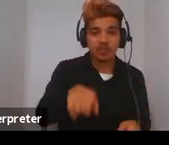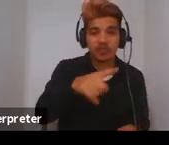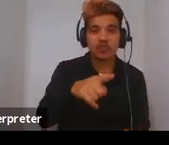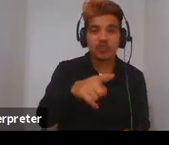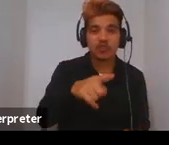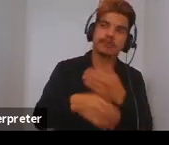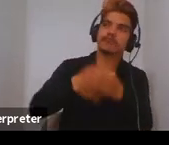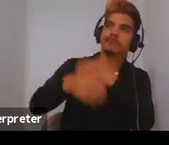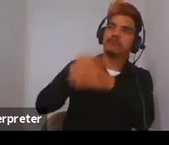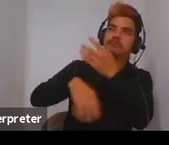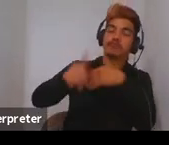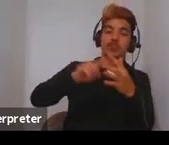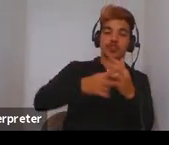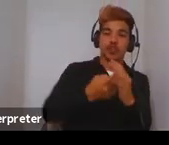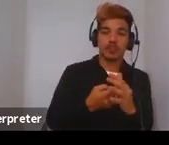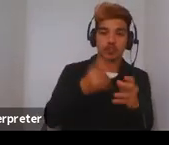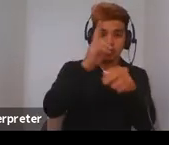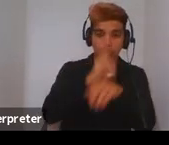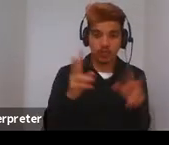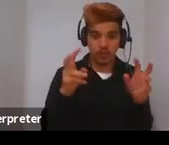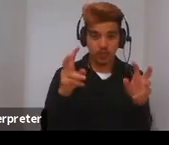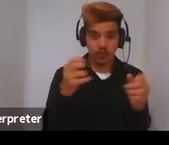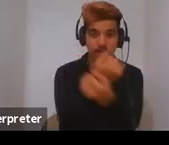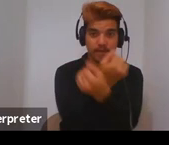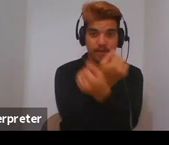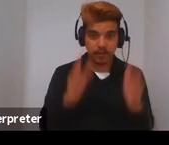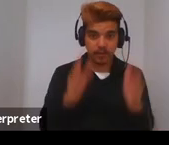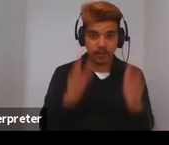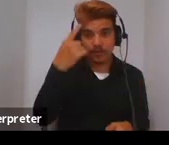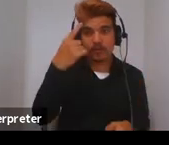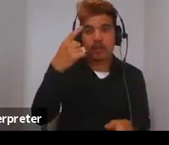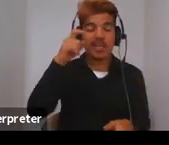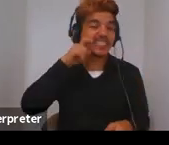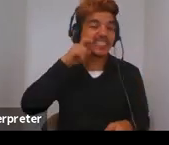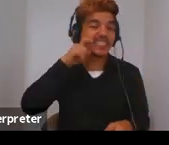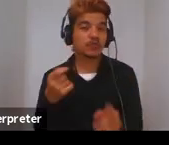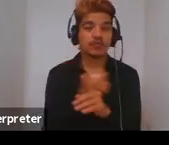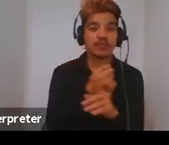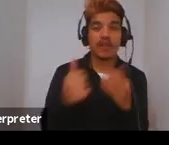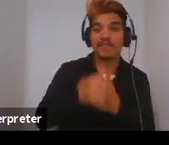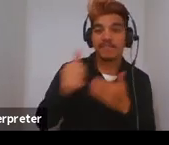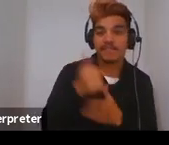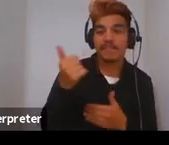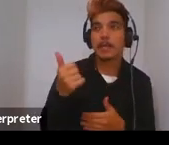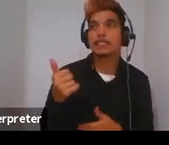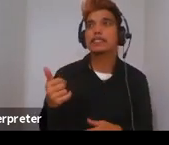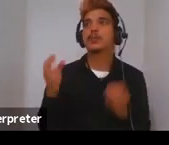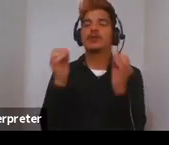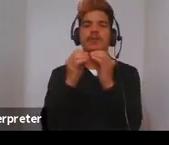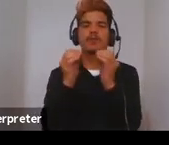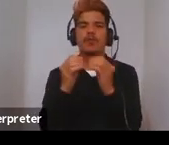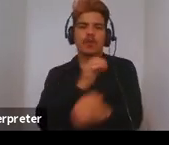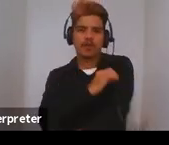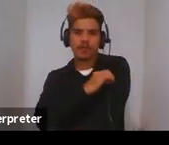decades ago started using the term survivor for survivors of sexual violence. And the onus of this was more of an